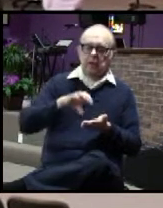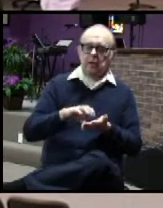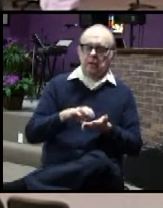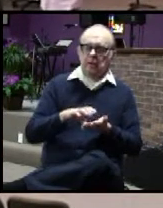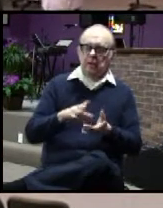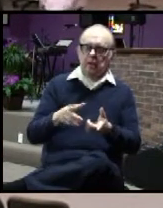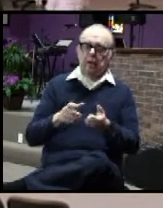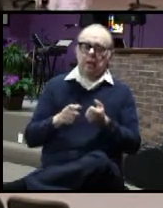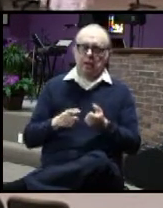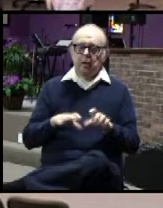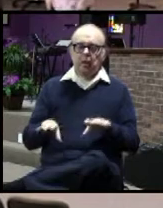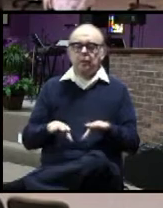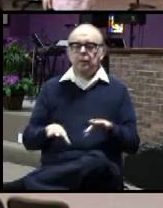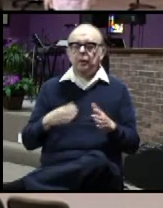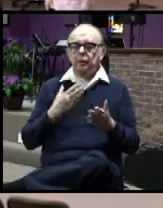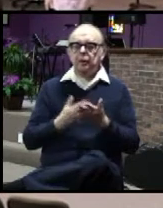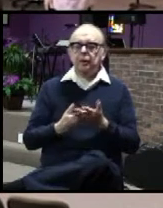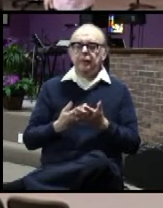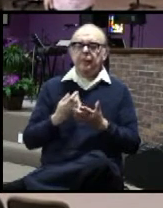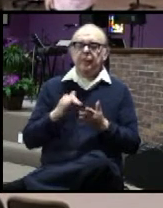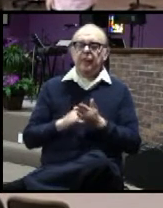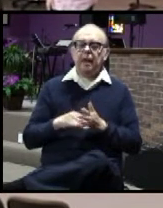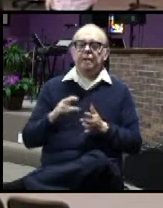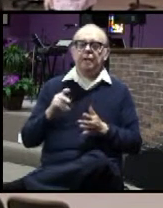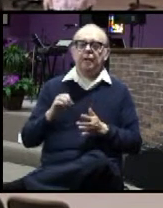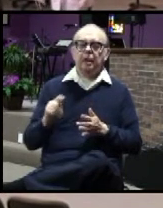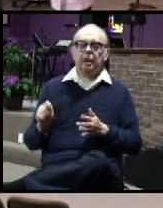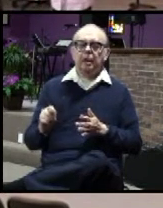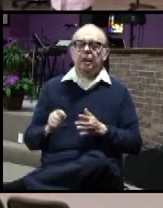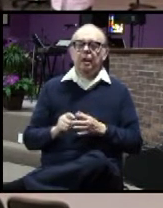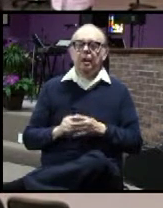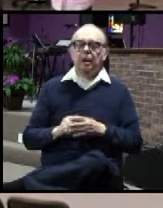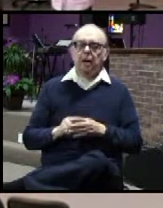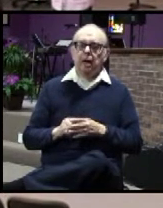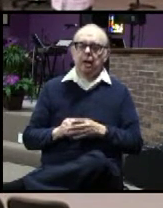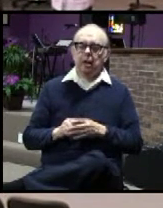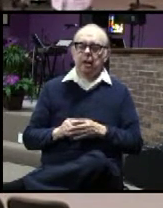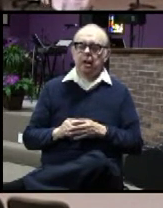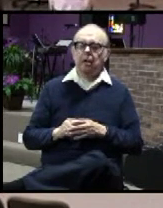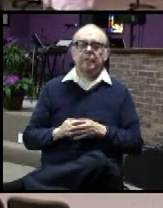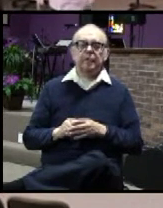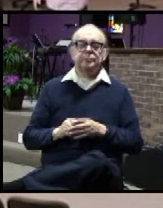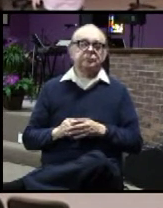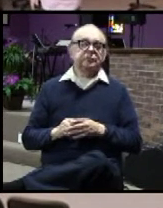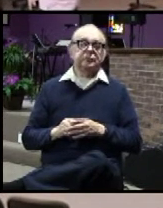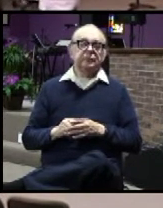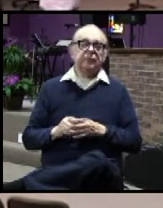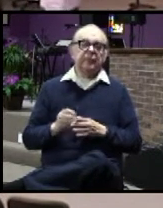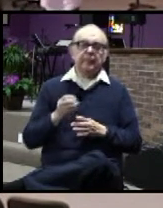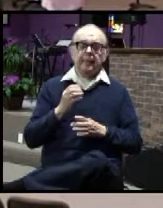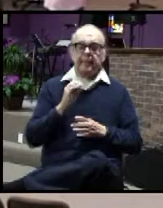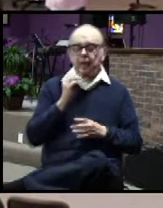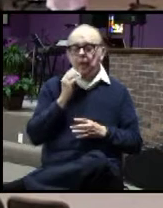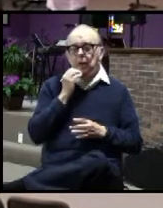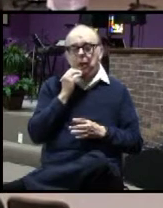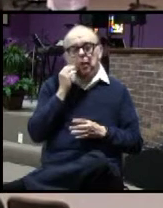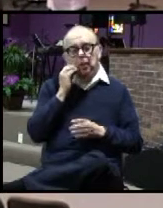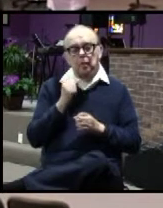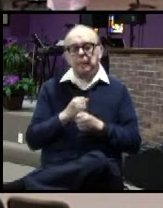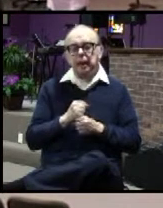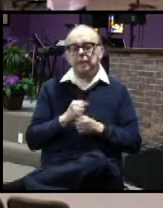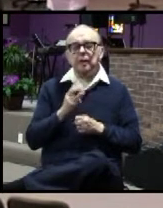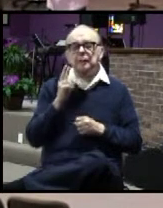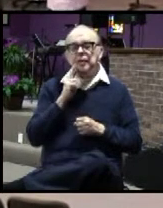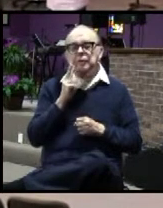sudden, what good is that pot? Or homemade vegetable soup, which would be good. And then it would be great,